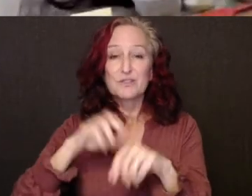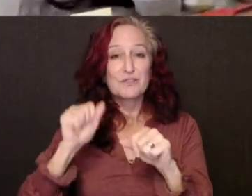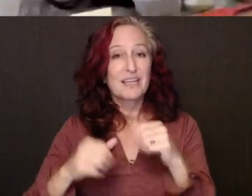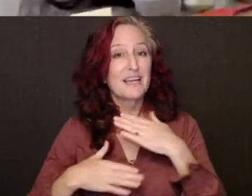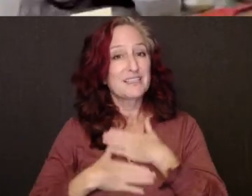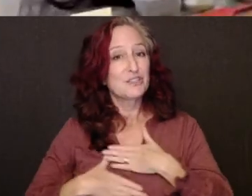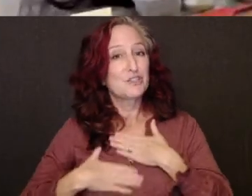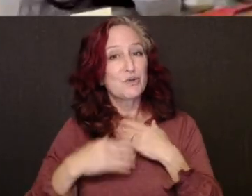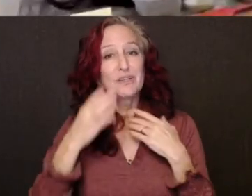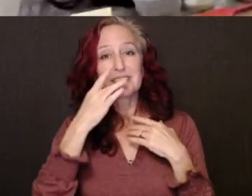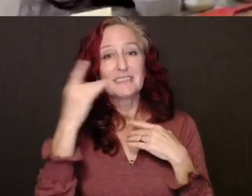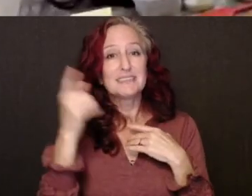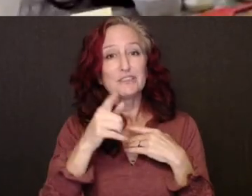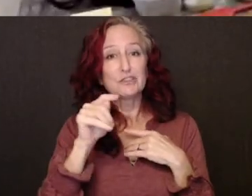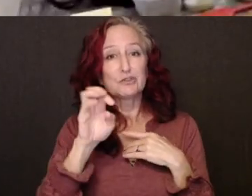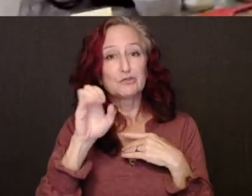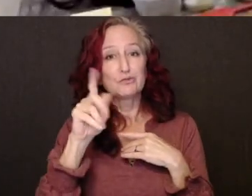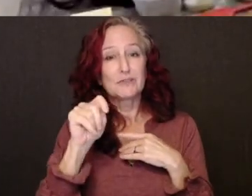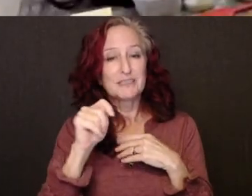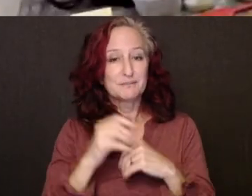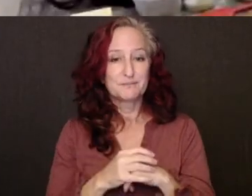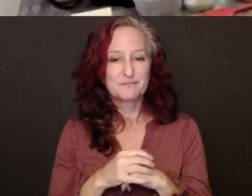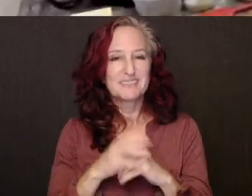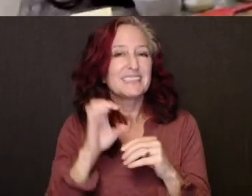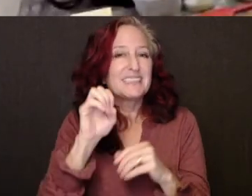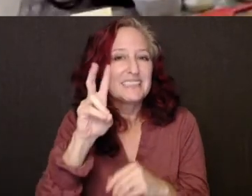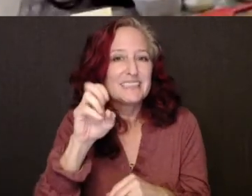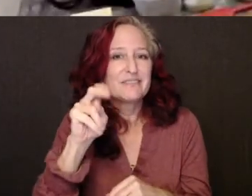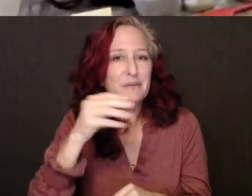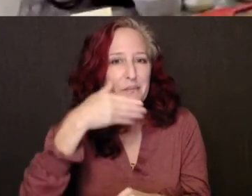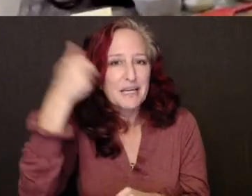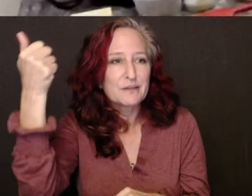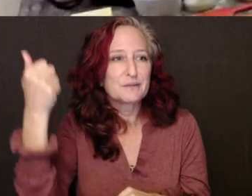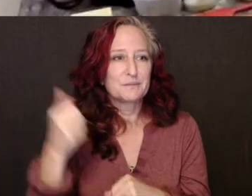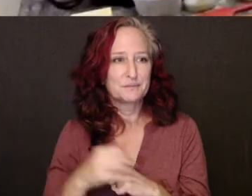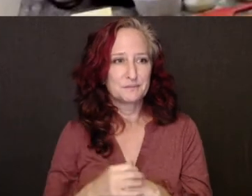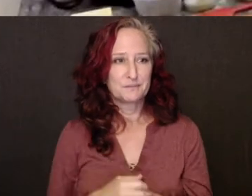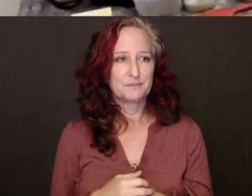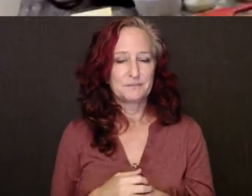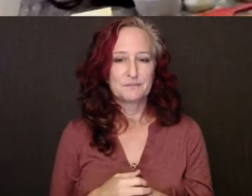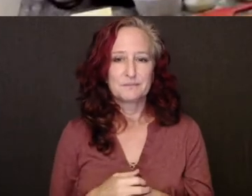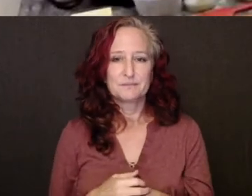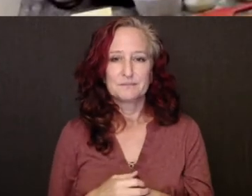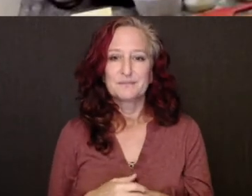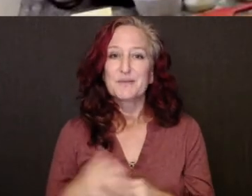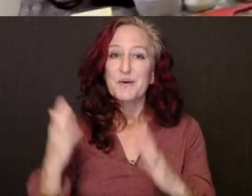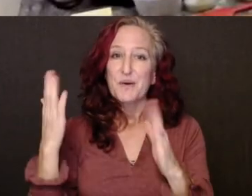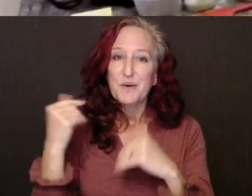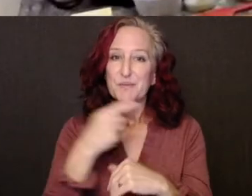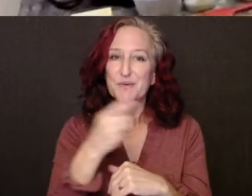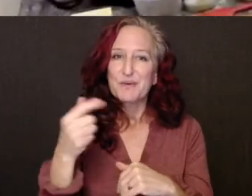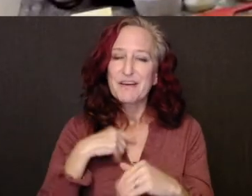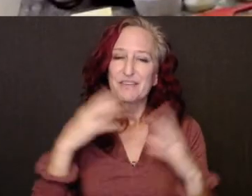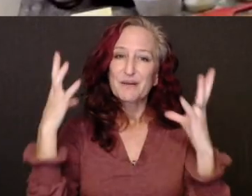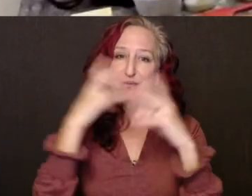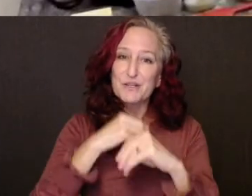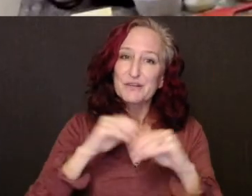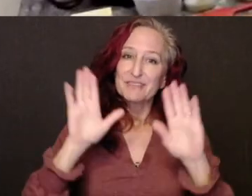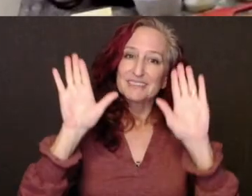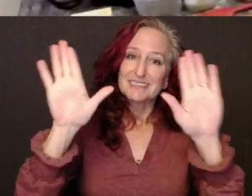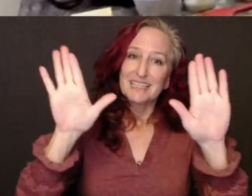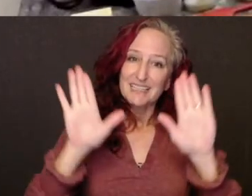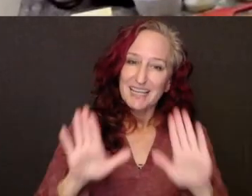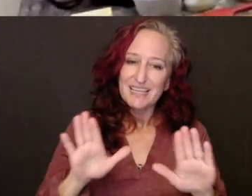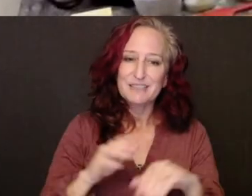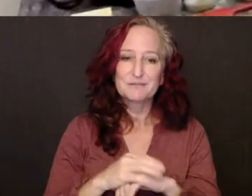I hope you can share it with your family and friends. Baking together, it's just really nice times. And of